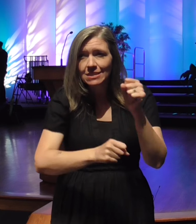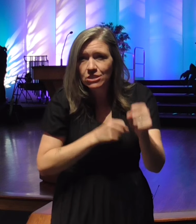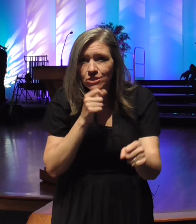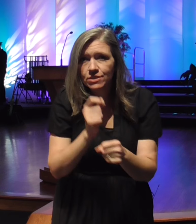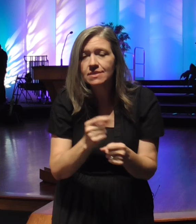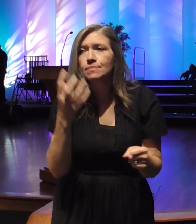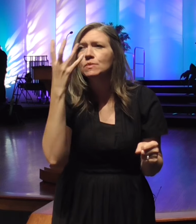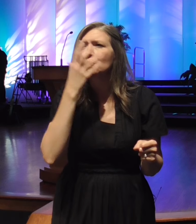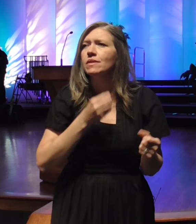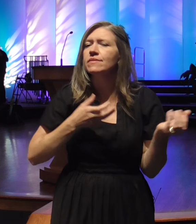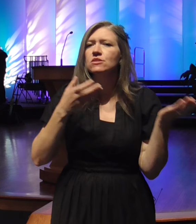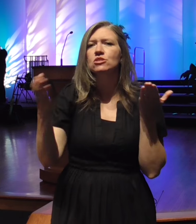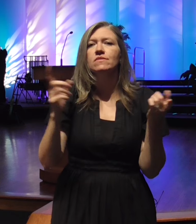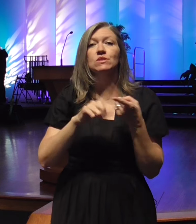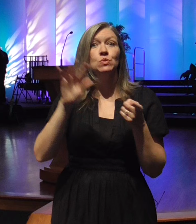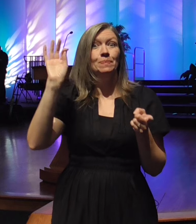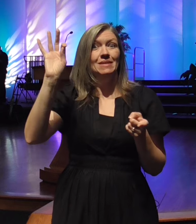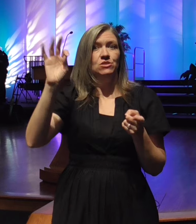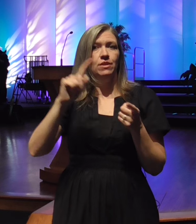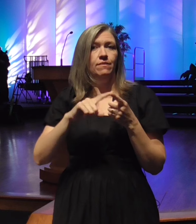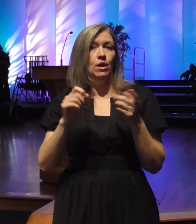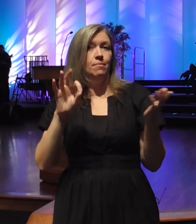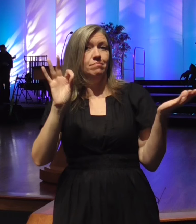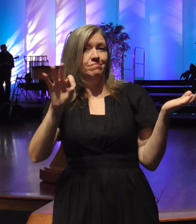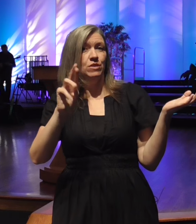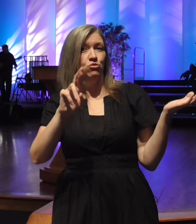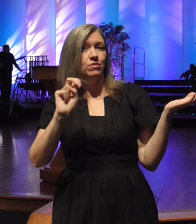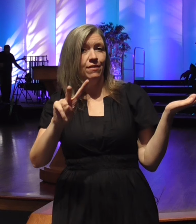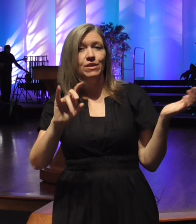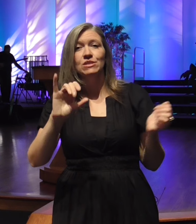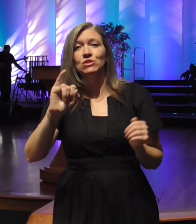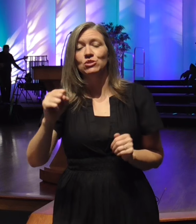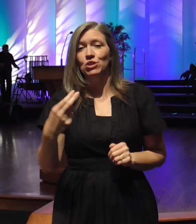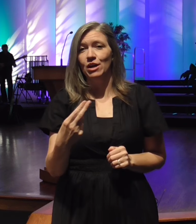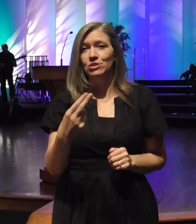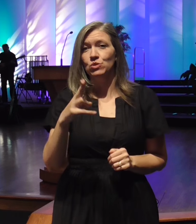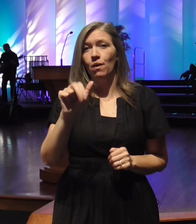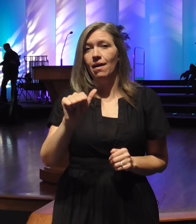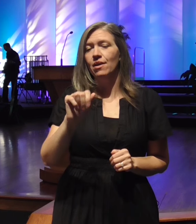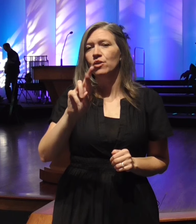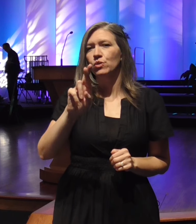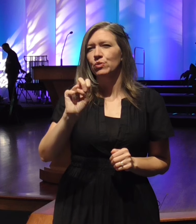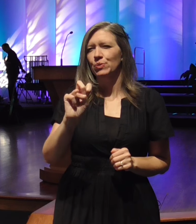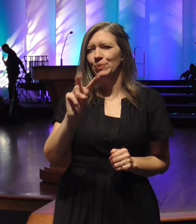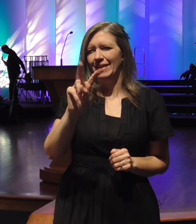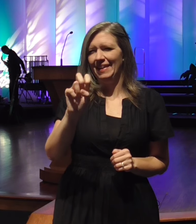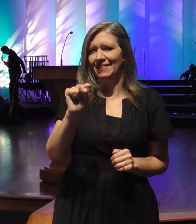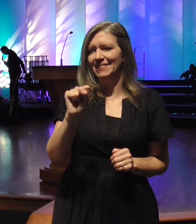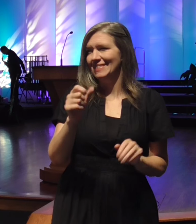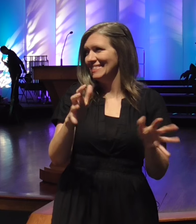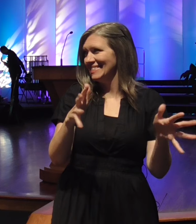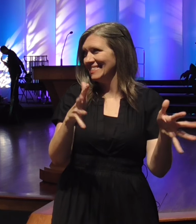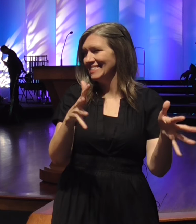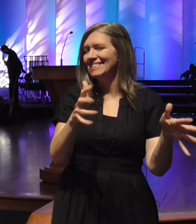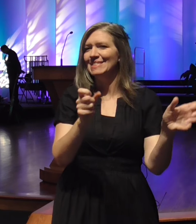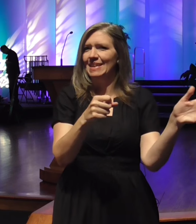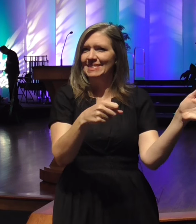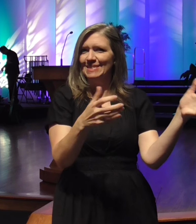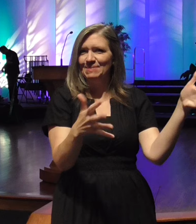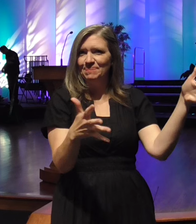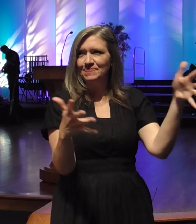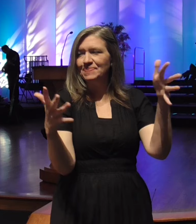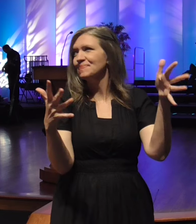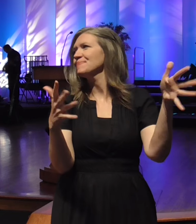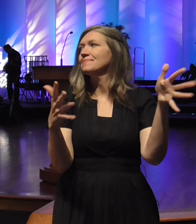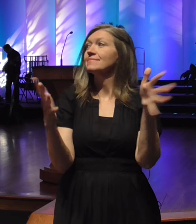ago. We are going to celebrate today 20 years of beautiful service to ministry in our world by Reverend